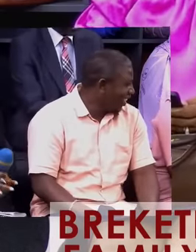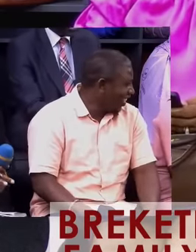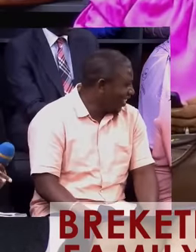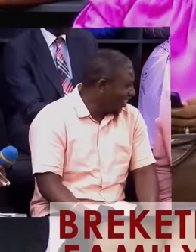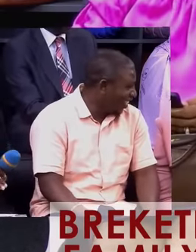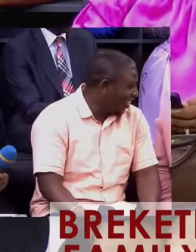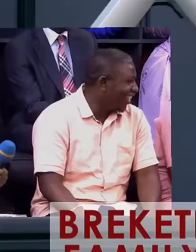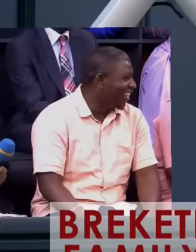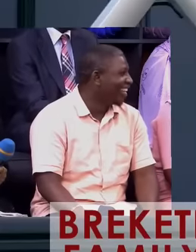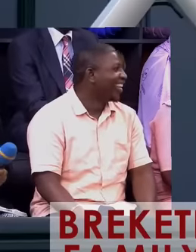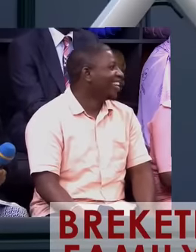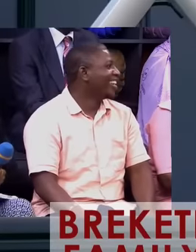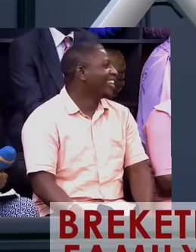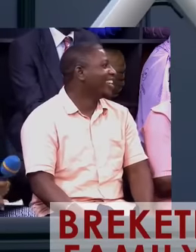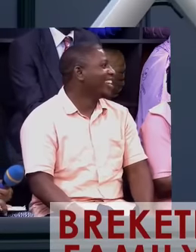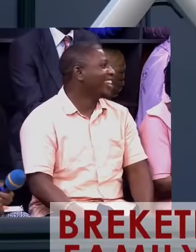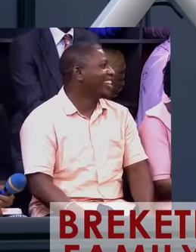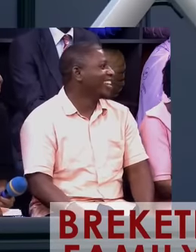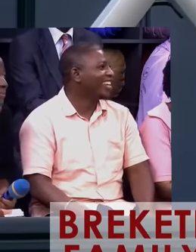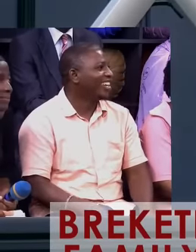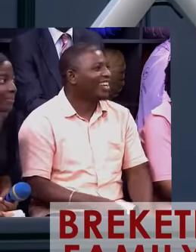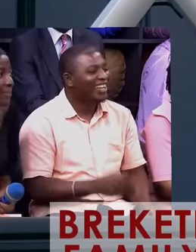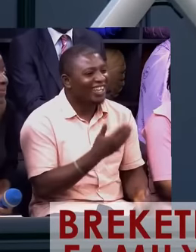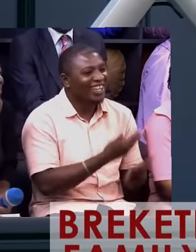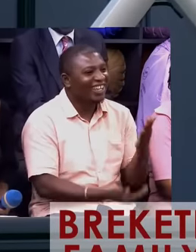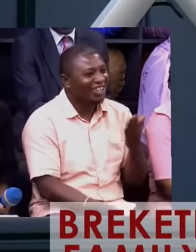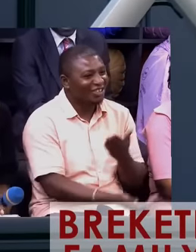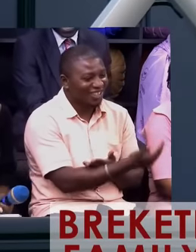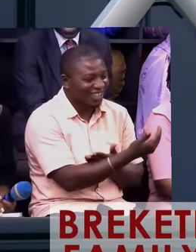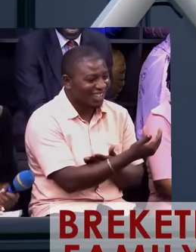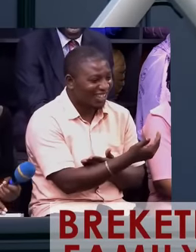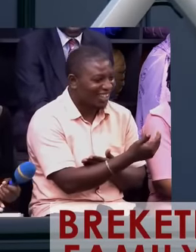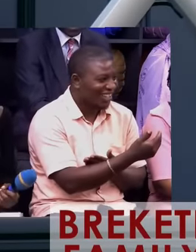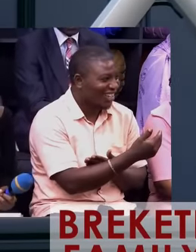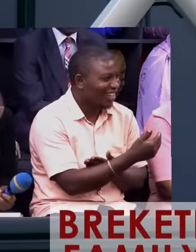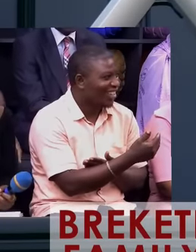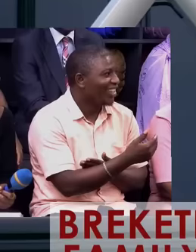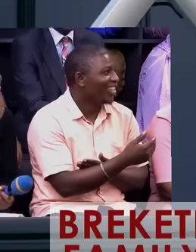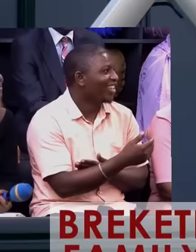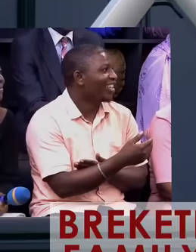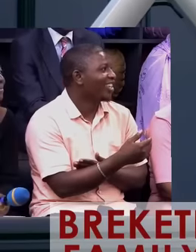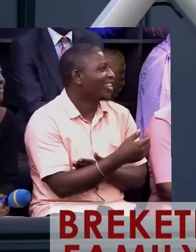marry totin totin do start hello good morning